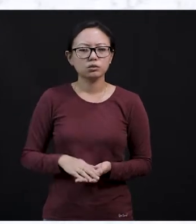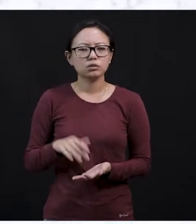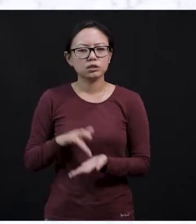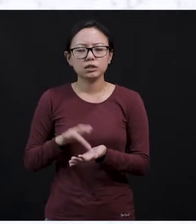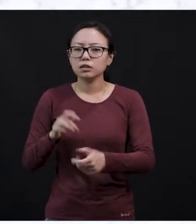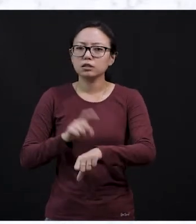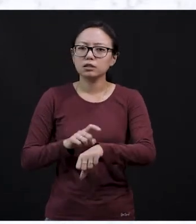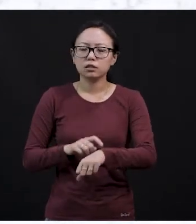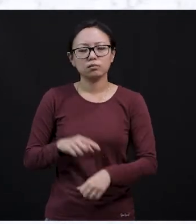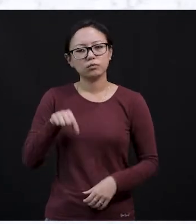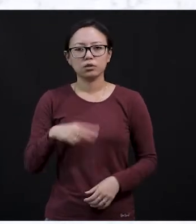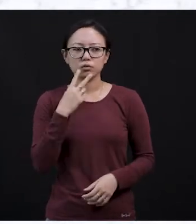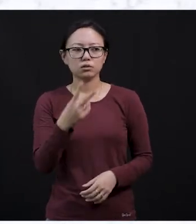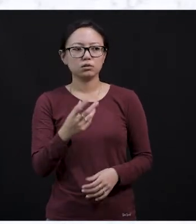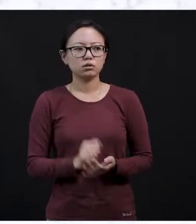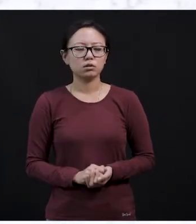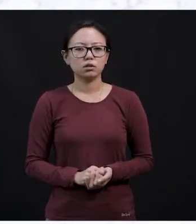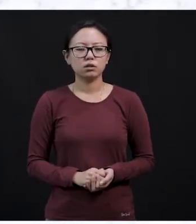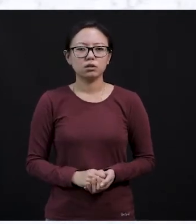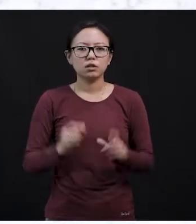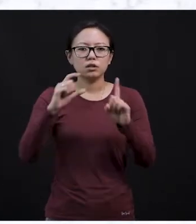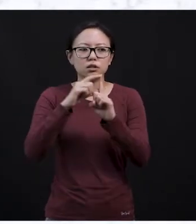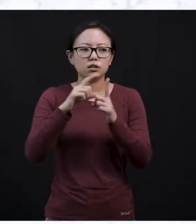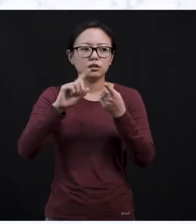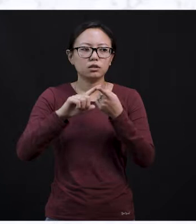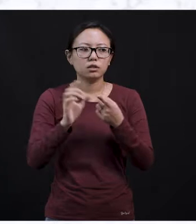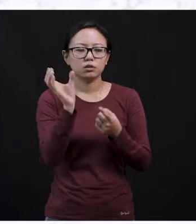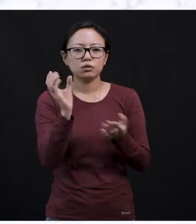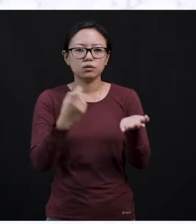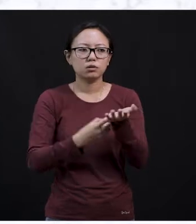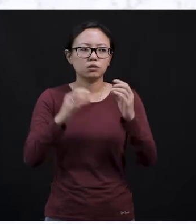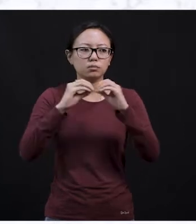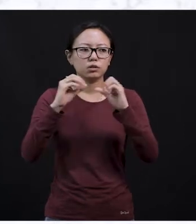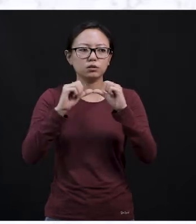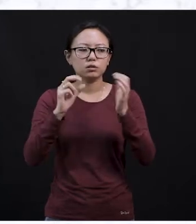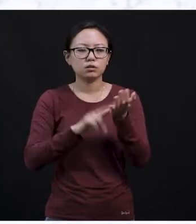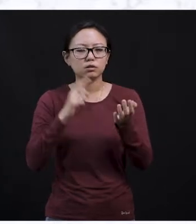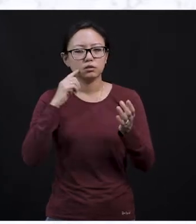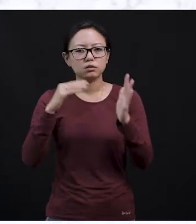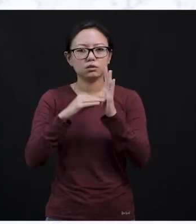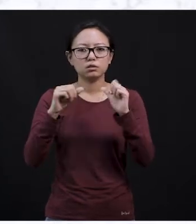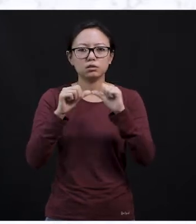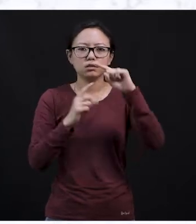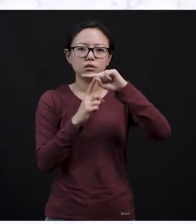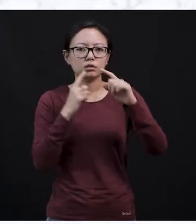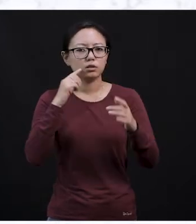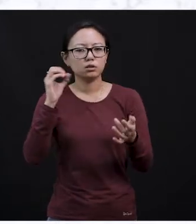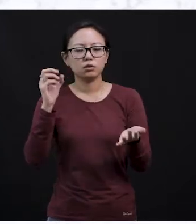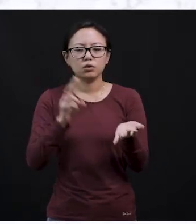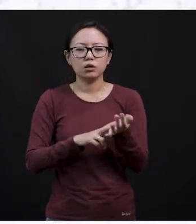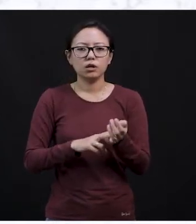Let's go to another definition, that is deurbanization. Now, deurbanization is the process in which